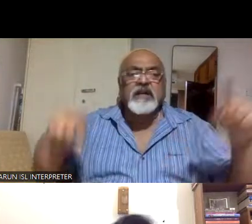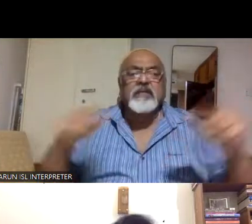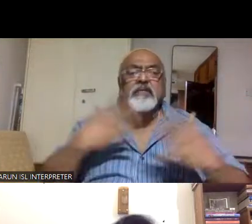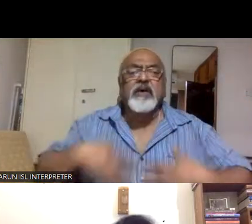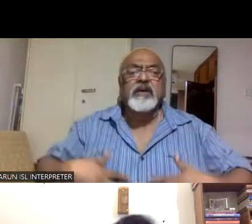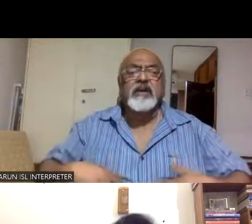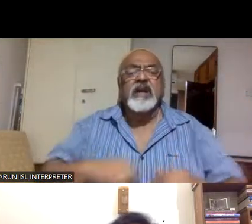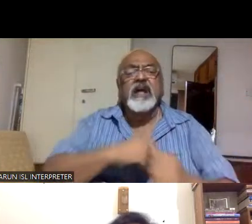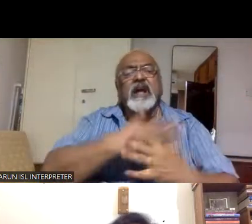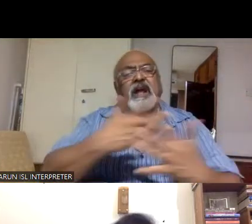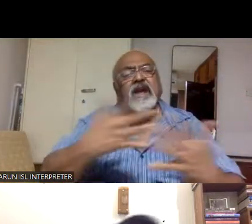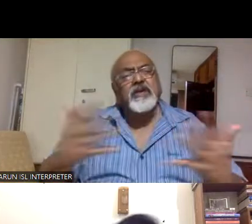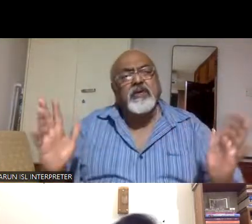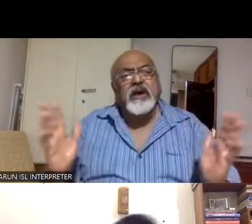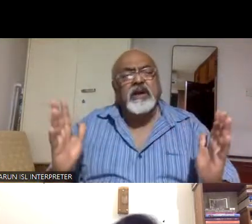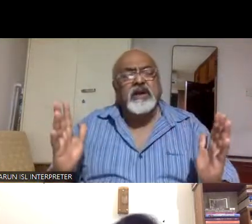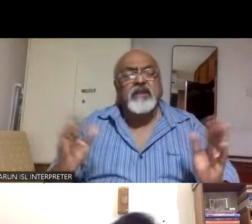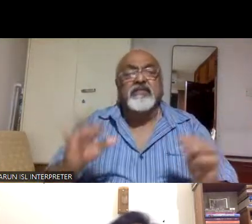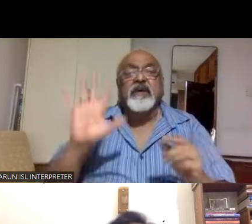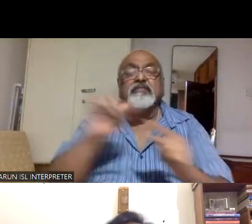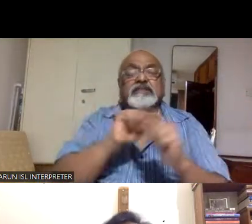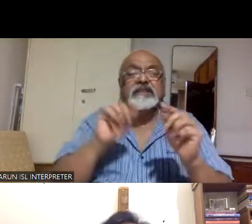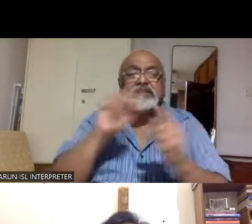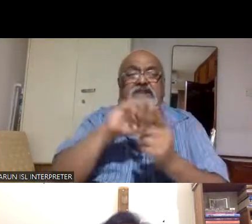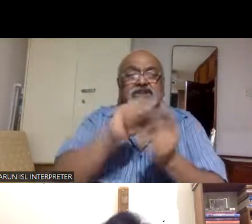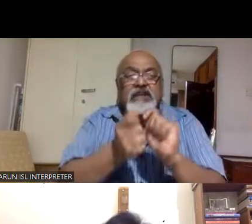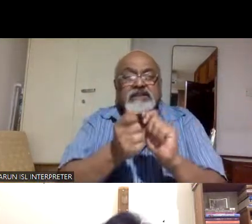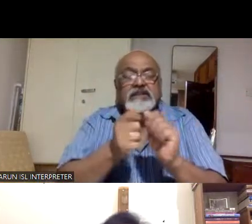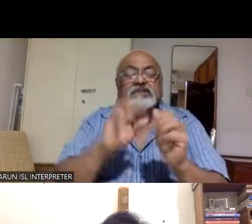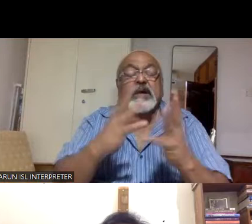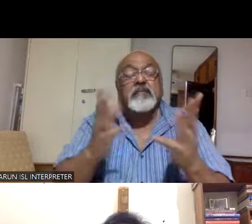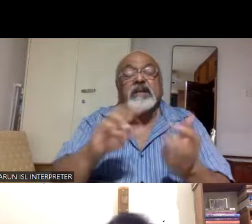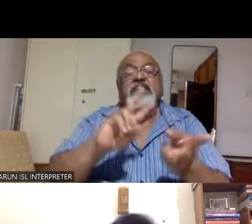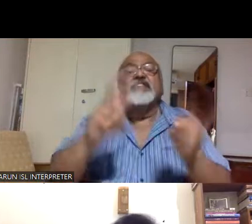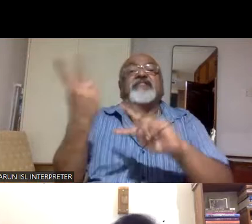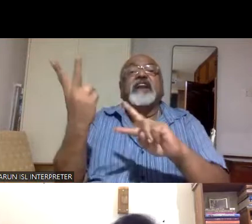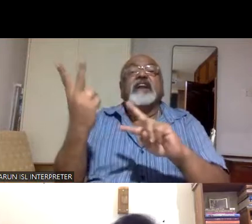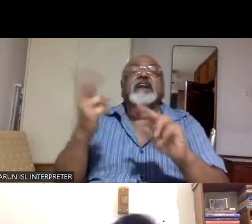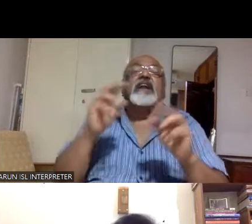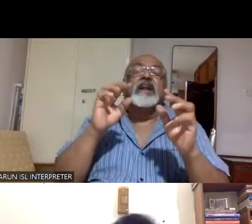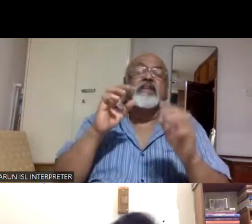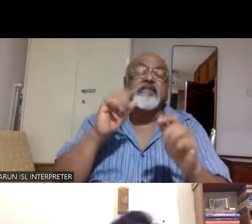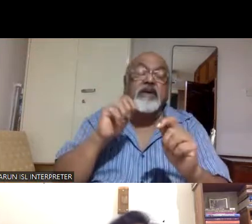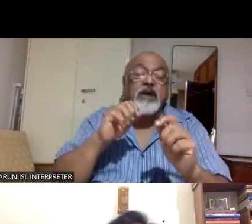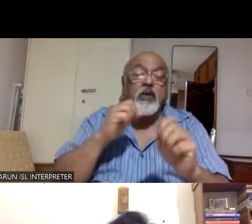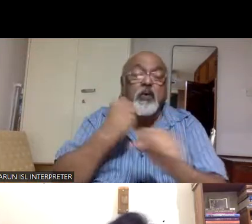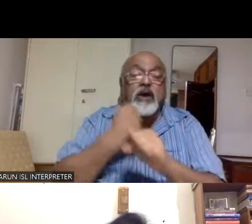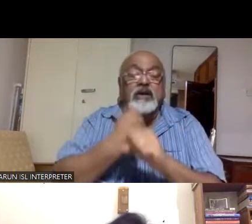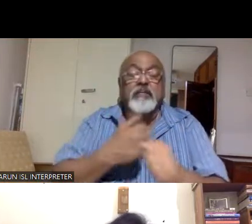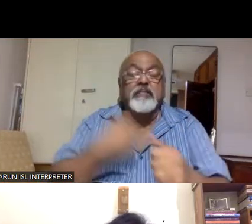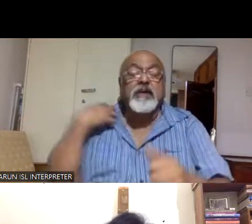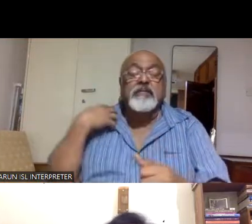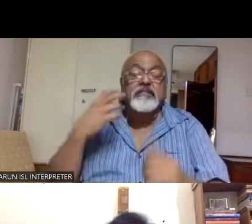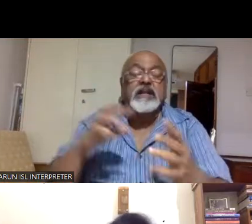a 5% degrees change brings about completely different functional challenges,